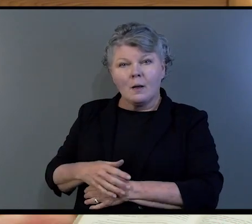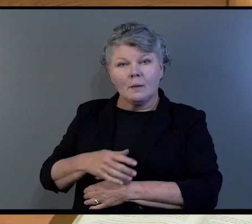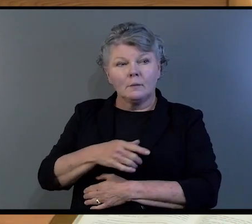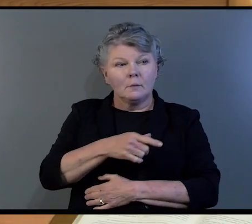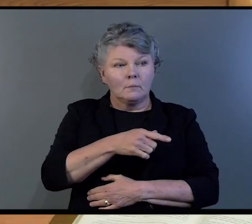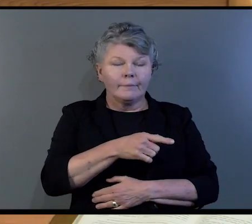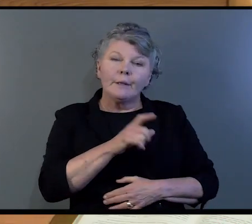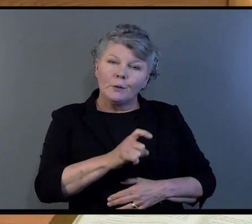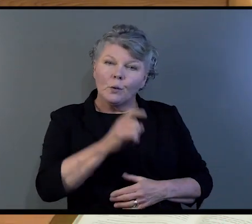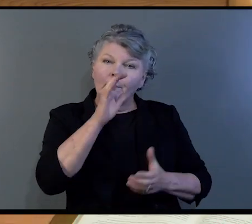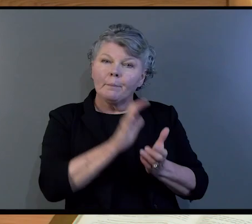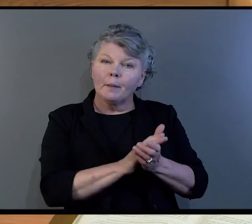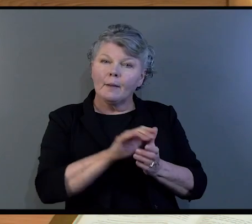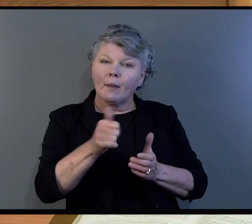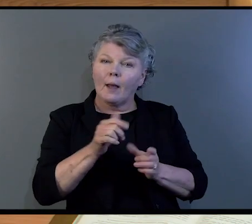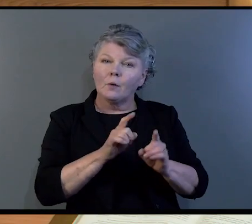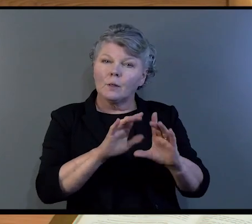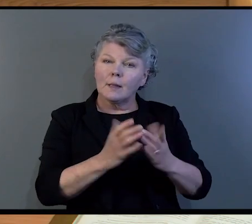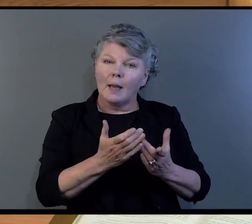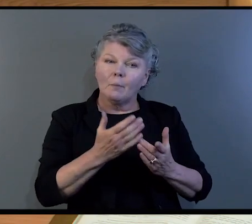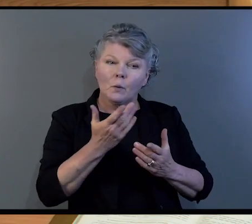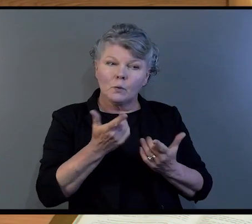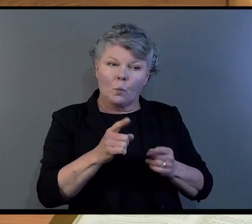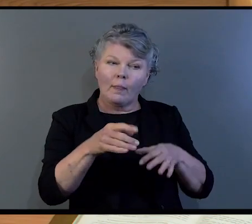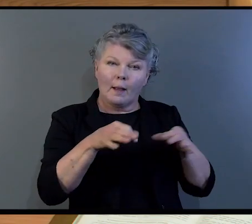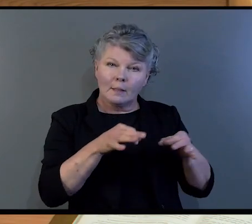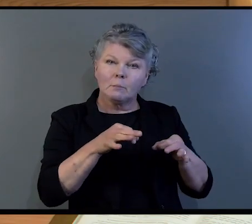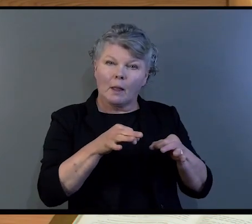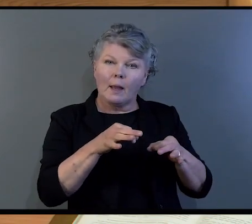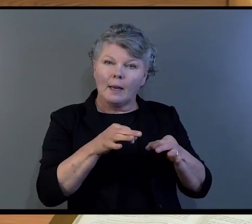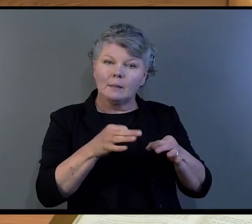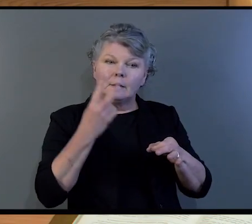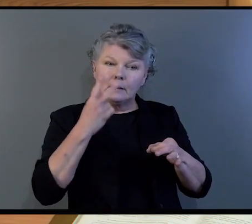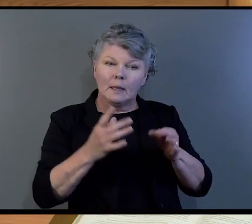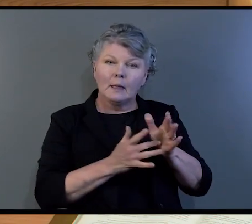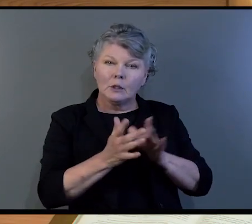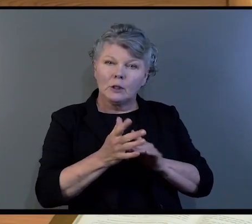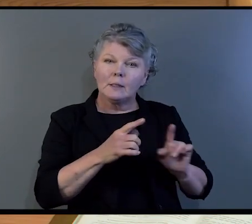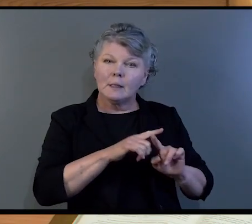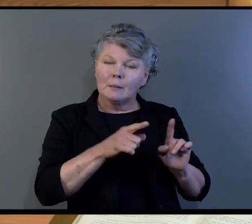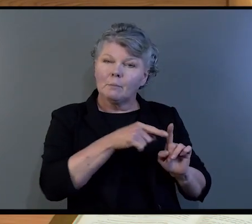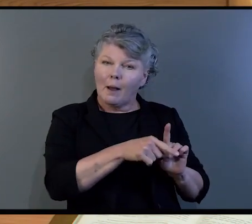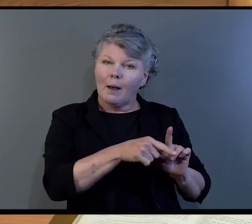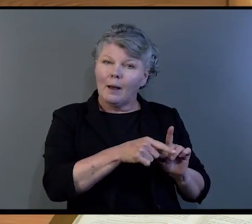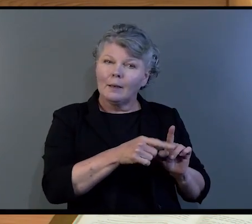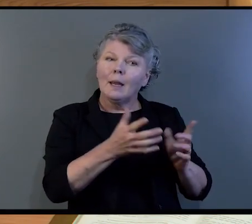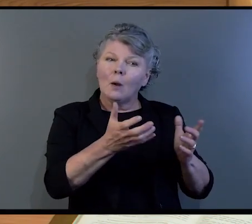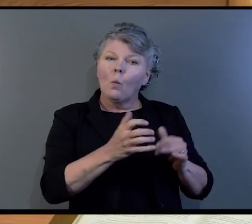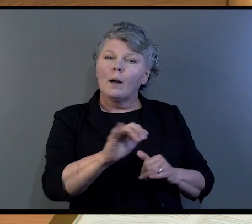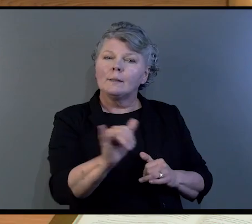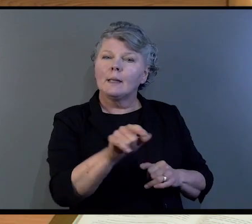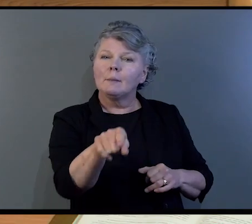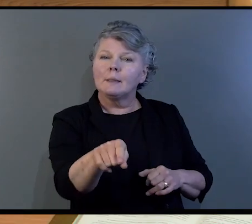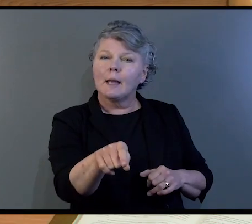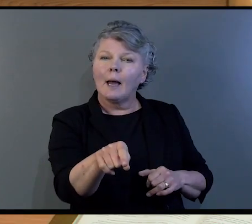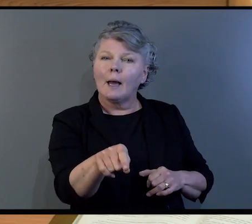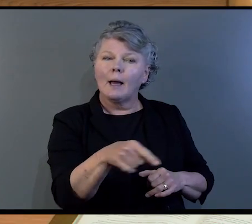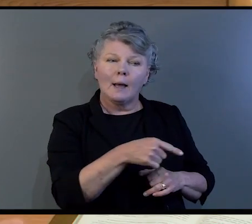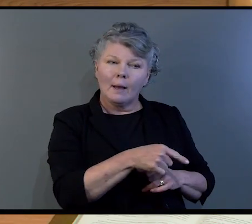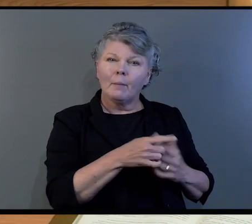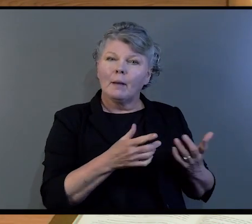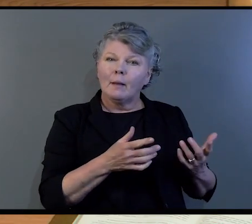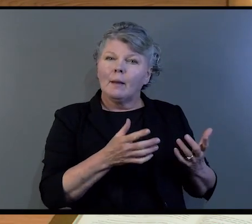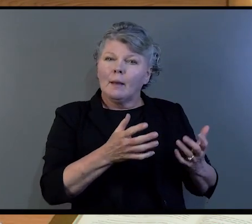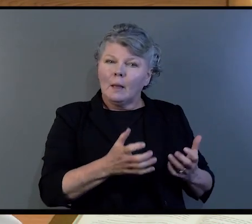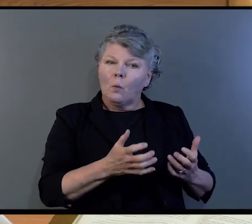he should have believed his fellow disciples when they told him they'd seen Jesus, but he wasn't wrong to want what they had. It wasn't